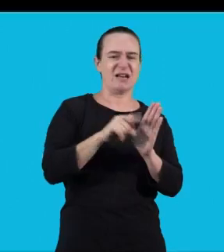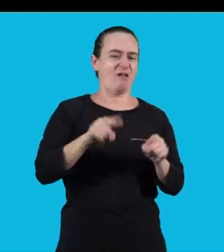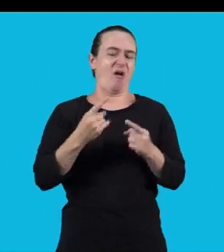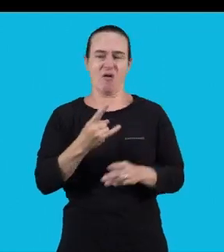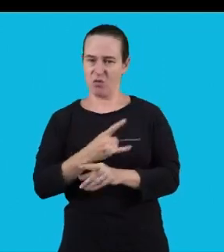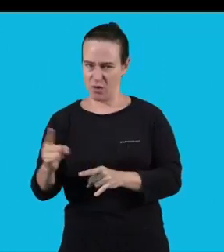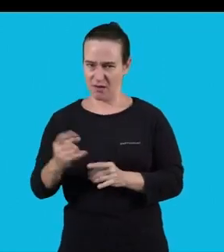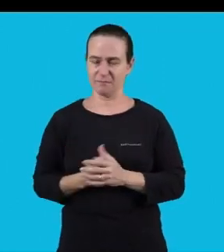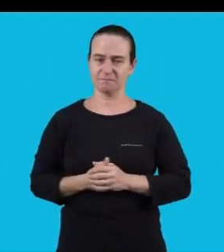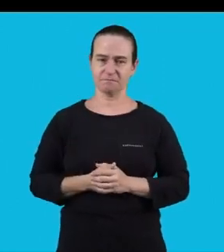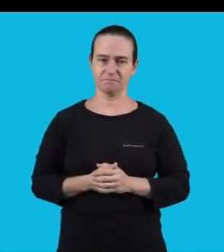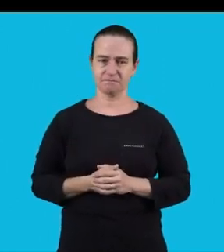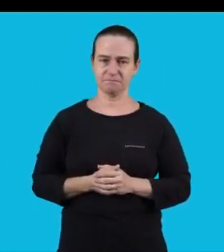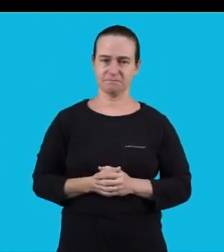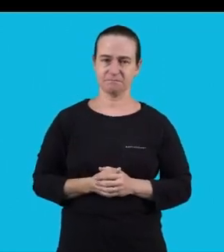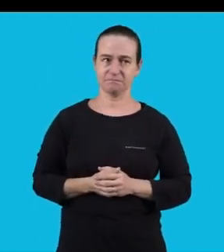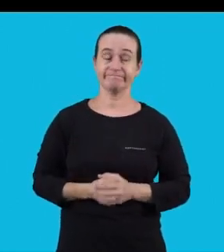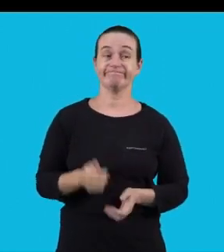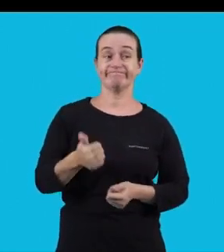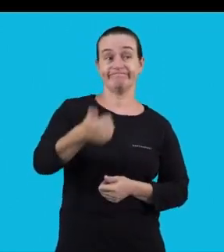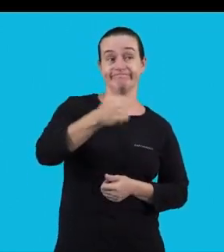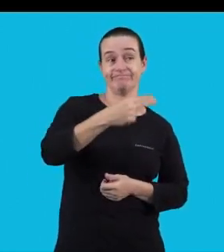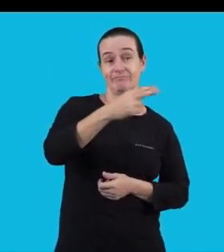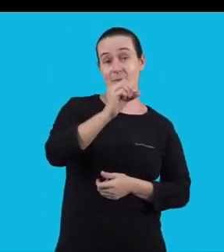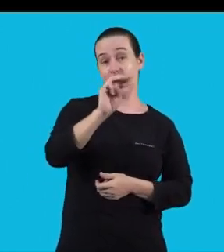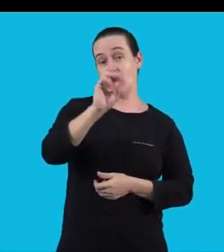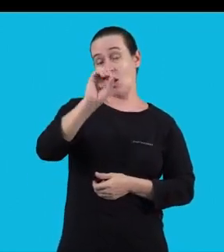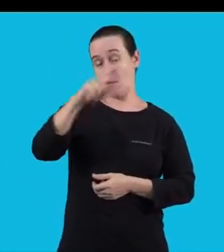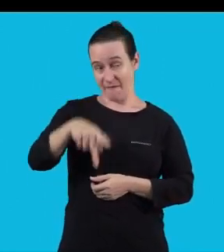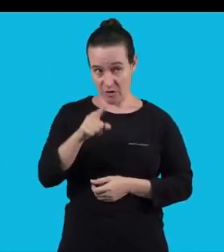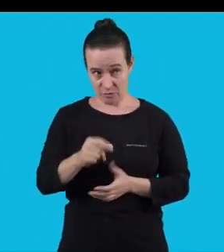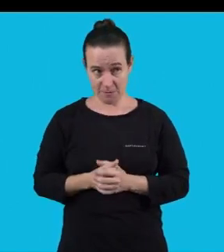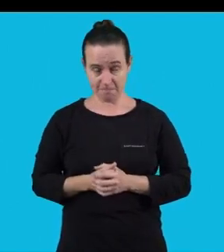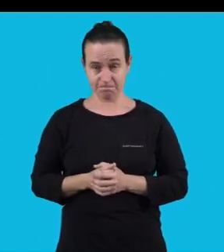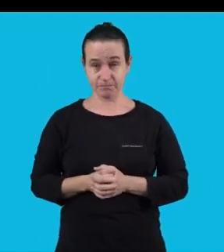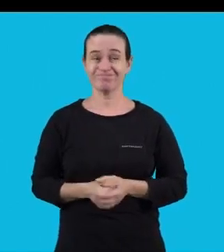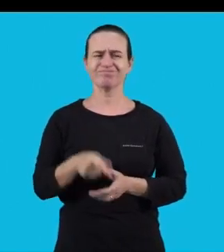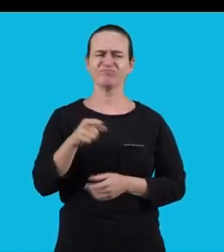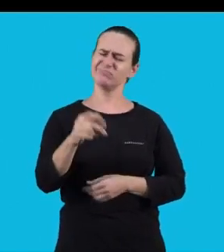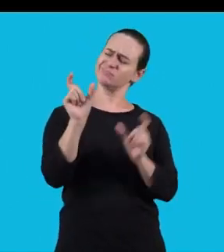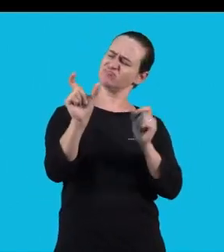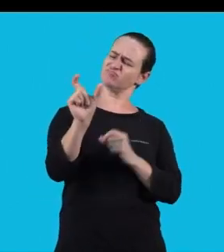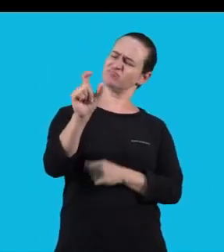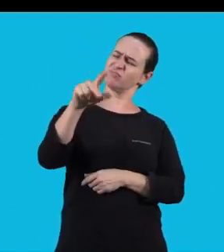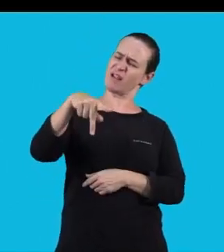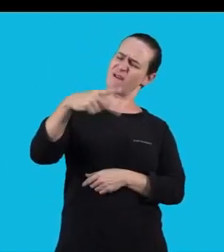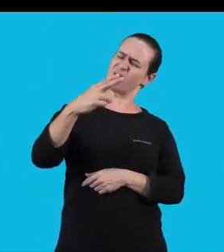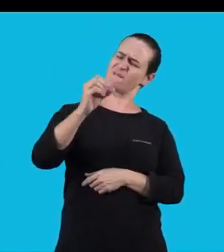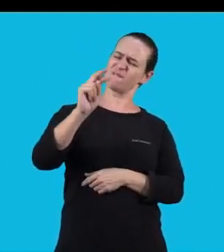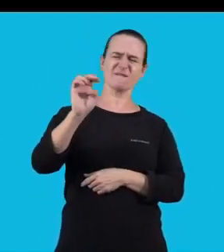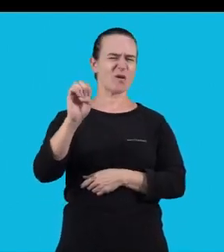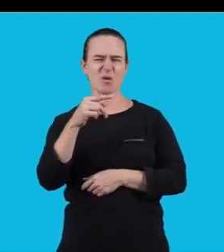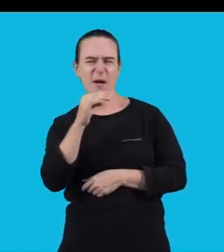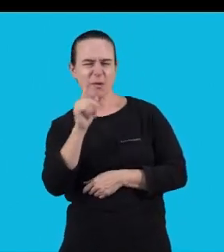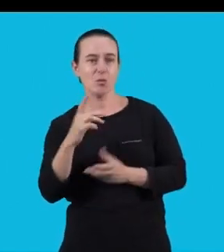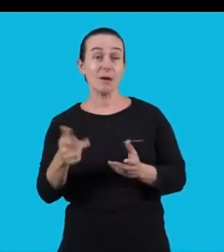game. Next up, we have homophones, and of course, remember, phone, this is where you put your phone. Homophones